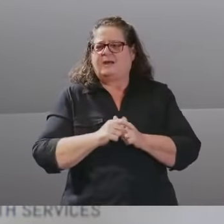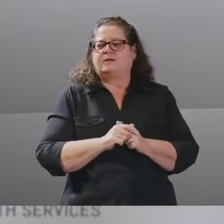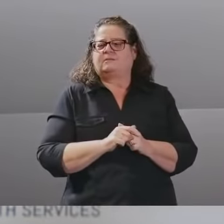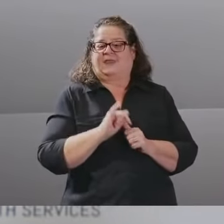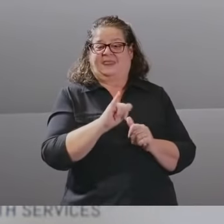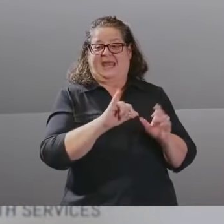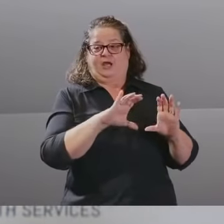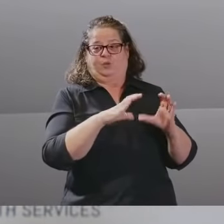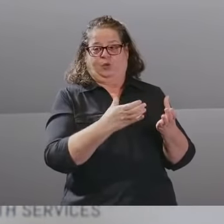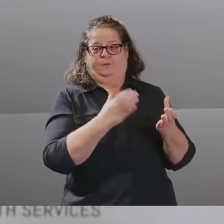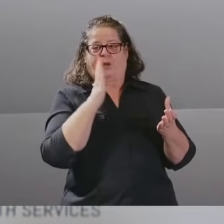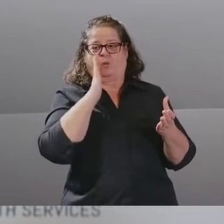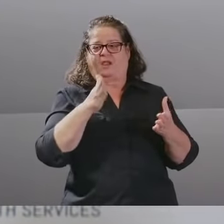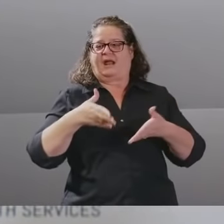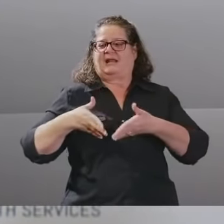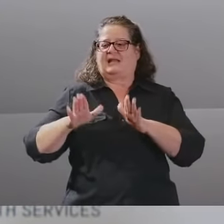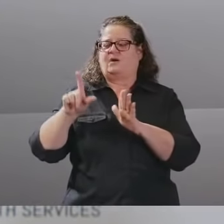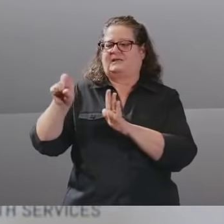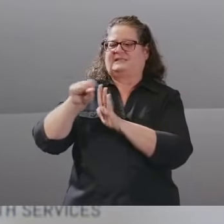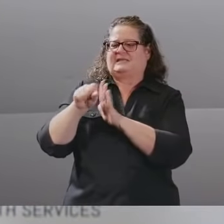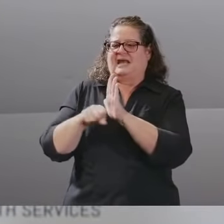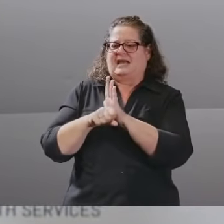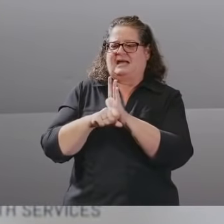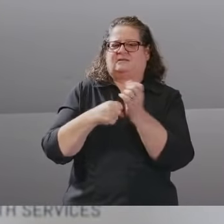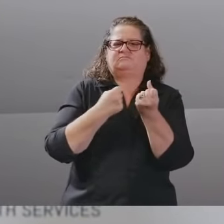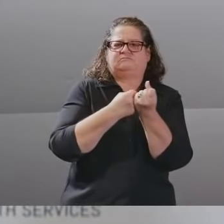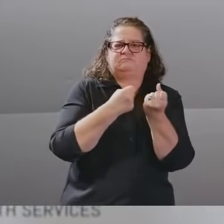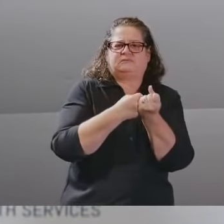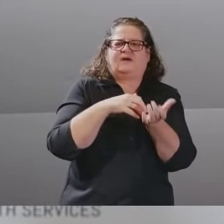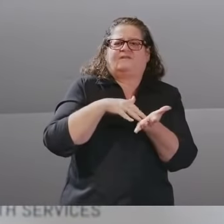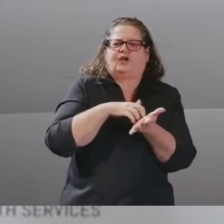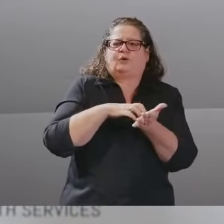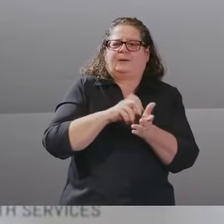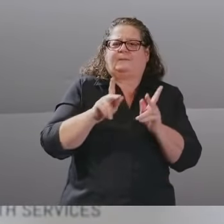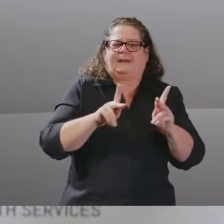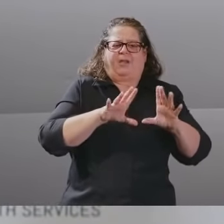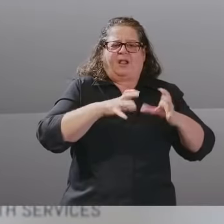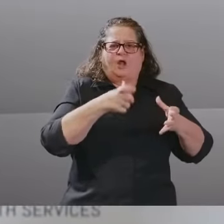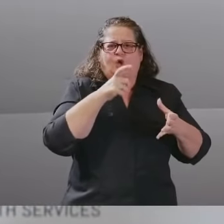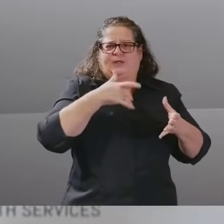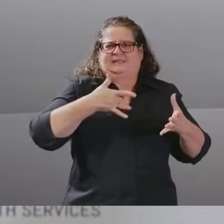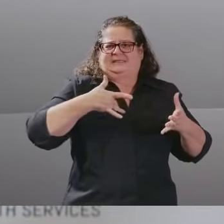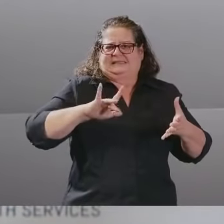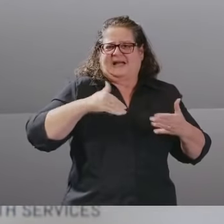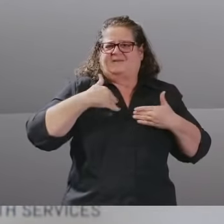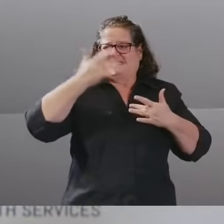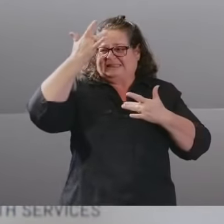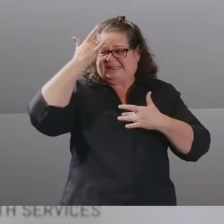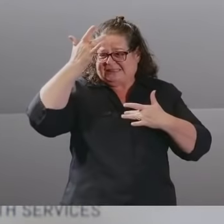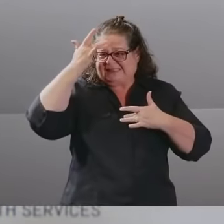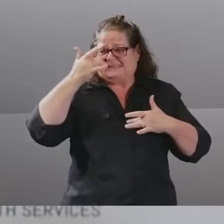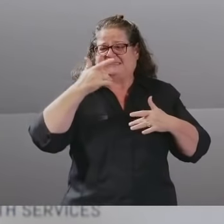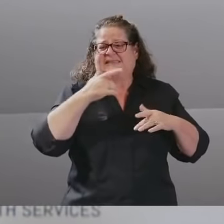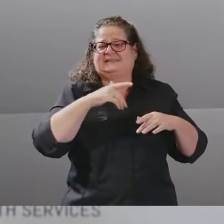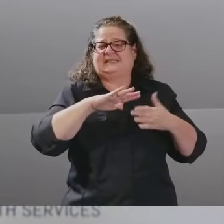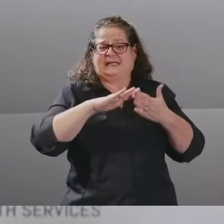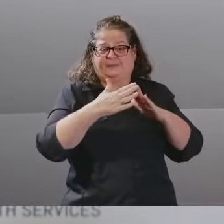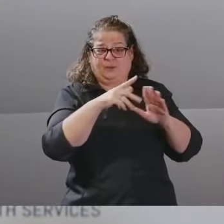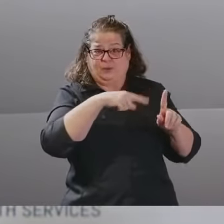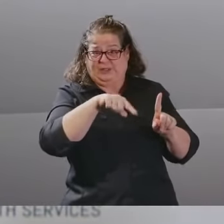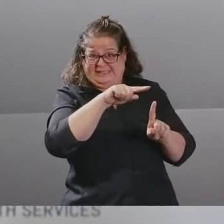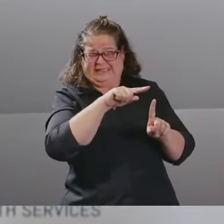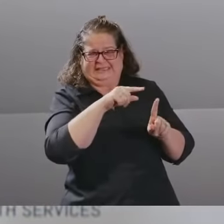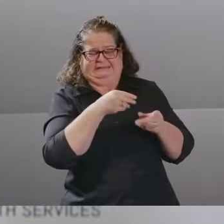support vulnerable populations and underserved communities. And I want you to know, in addition to